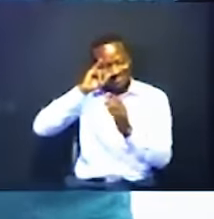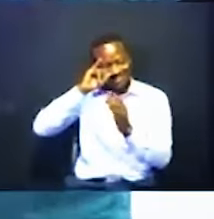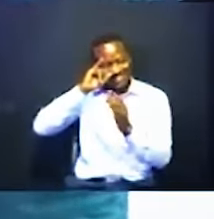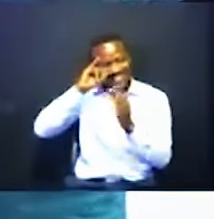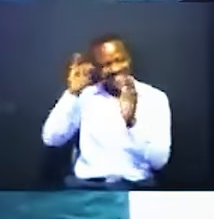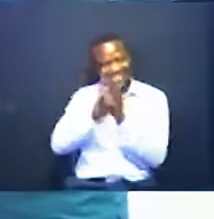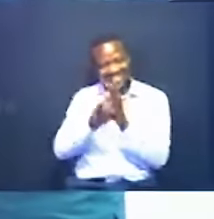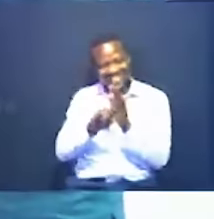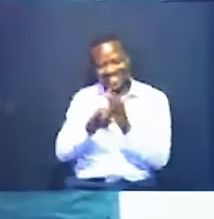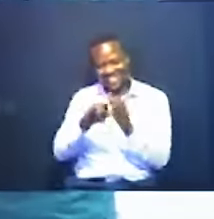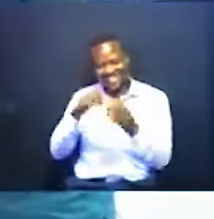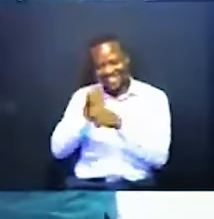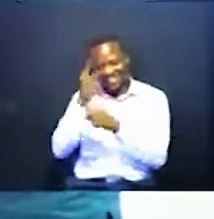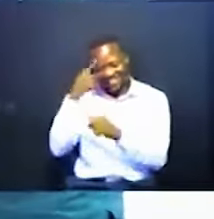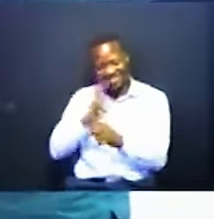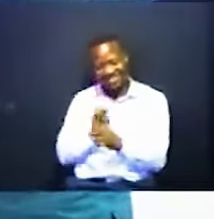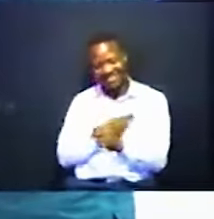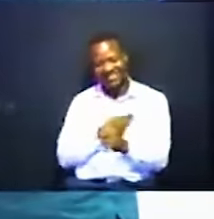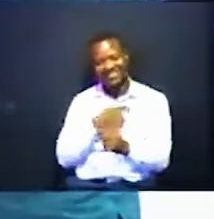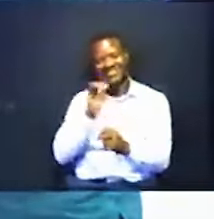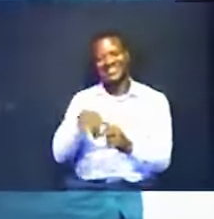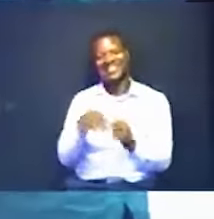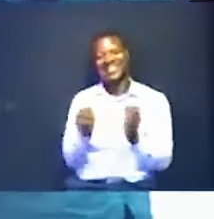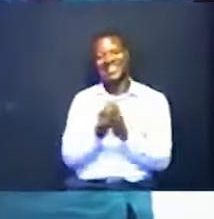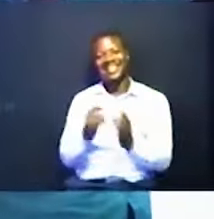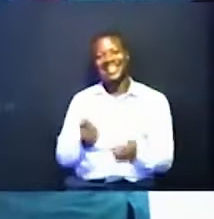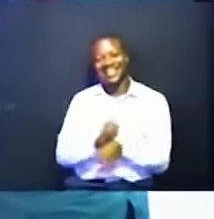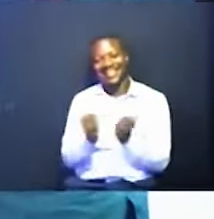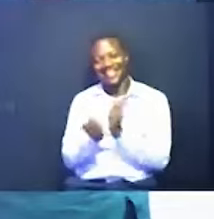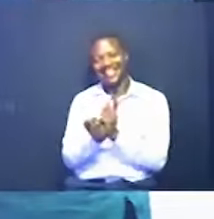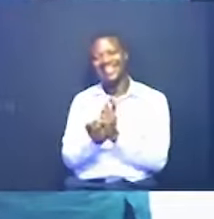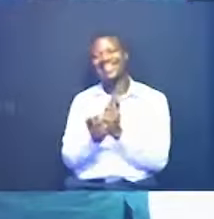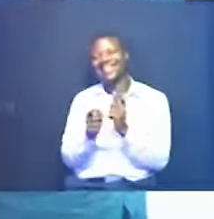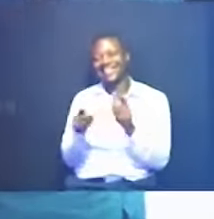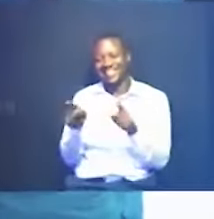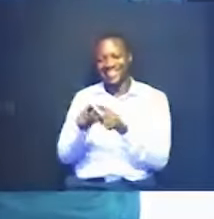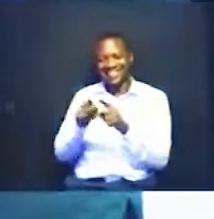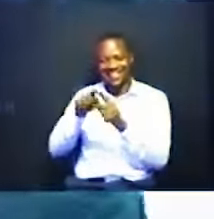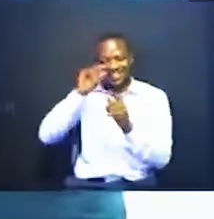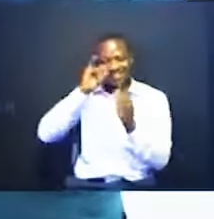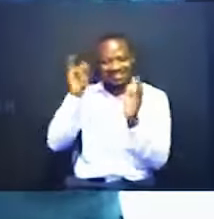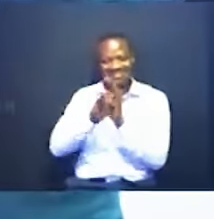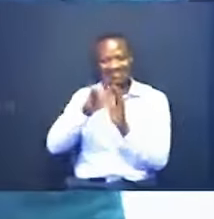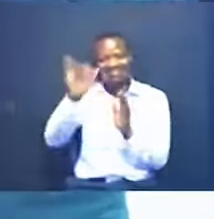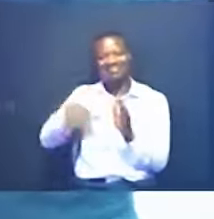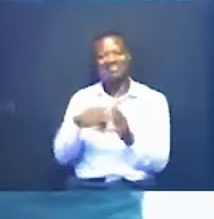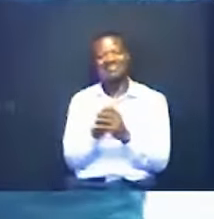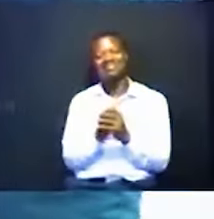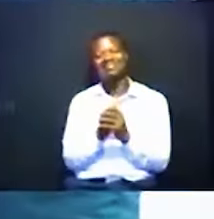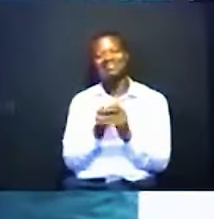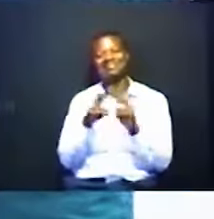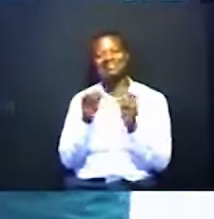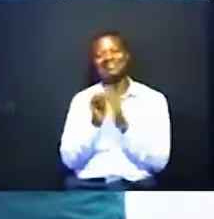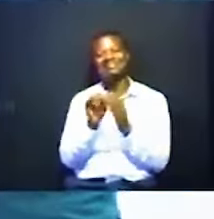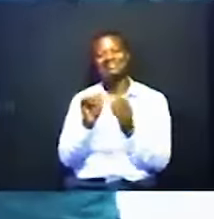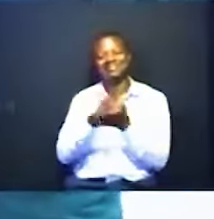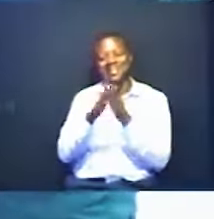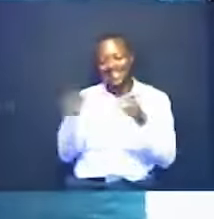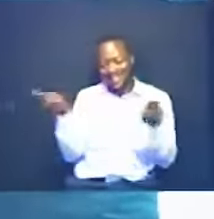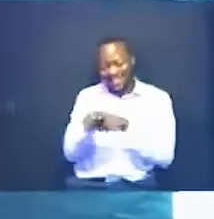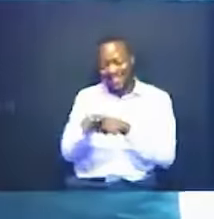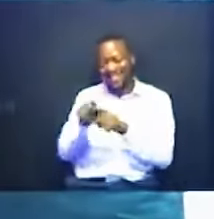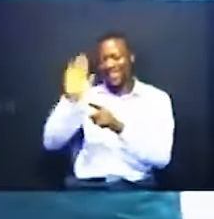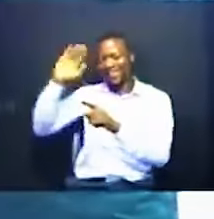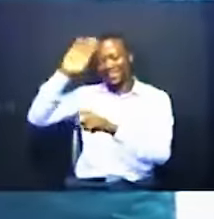anasu a wode asie ni. We must change towards his image. Asie tumi satra kosi se ye bese no. And become like him. Ye